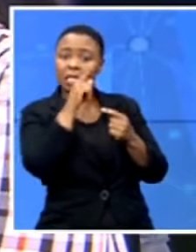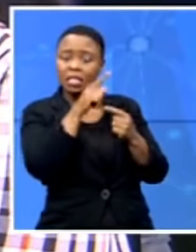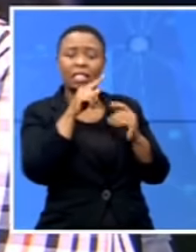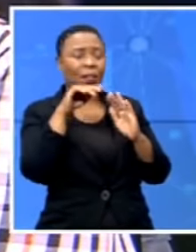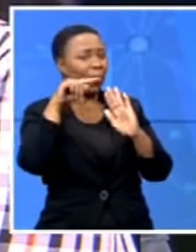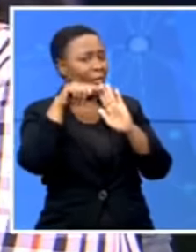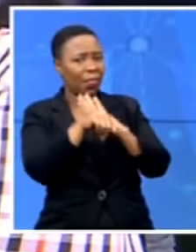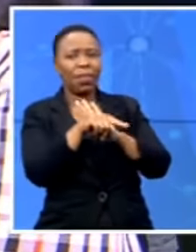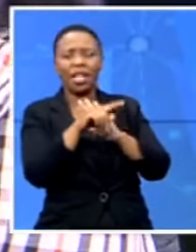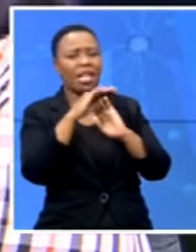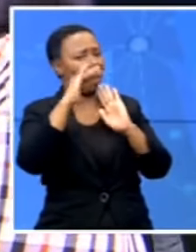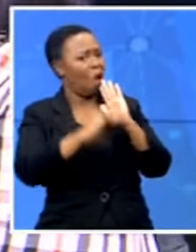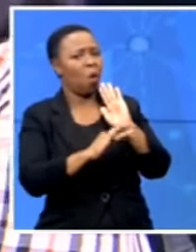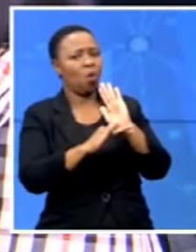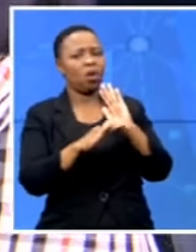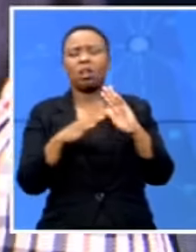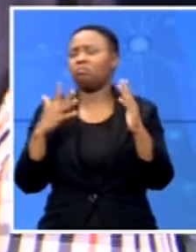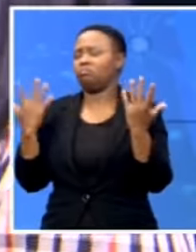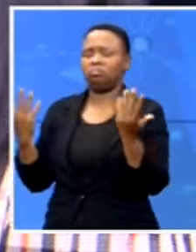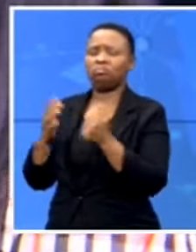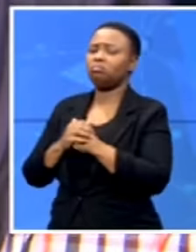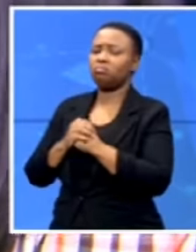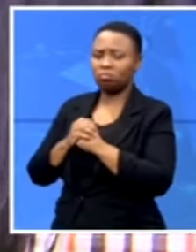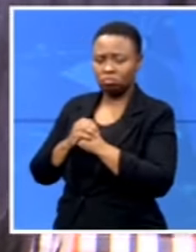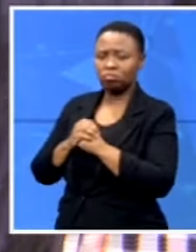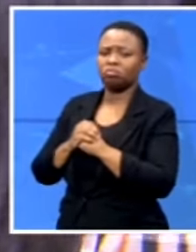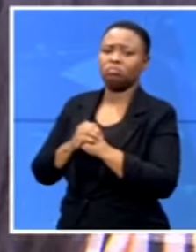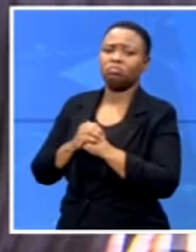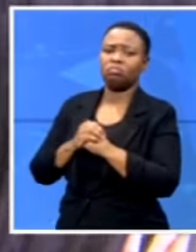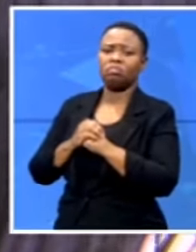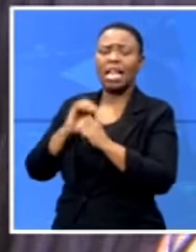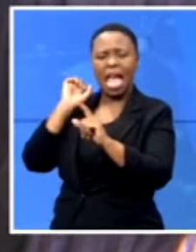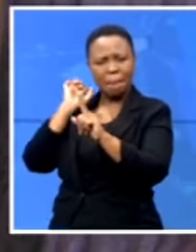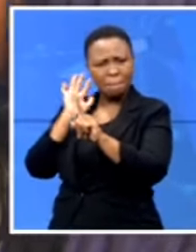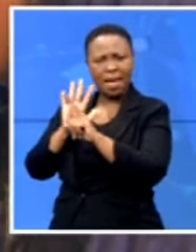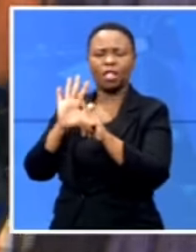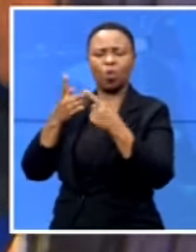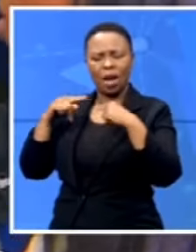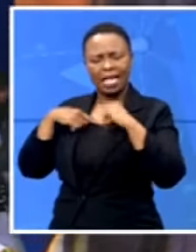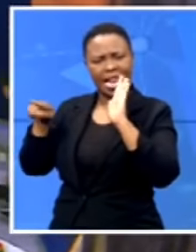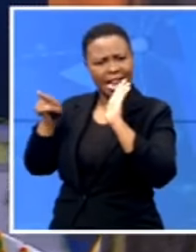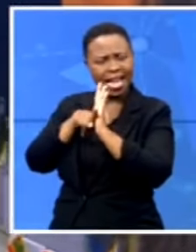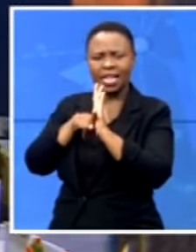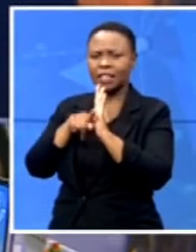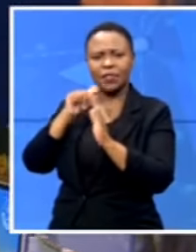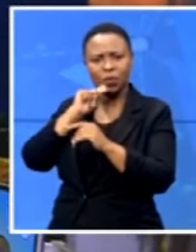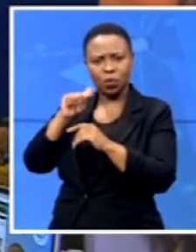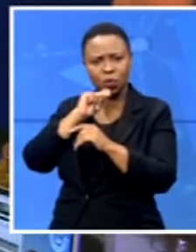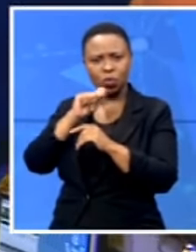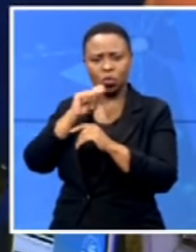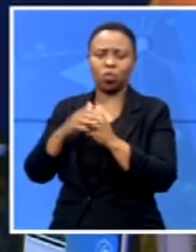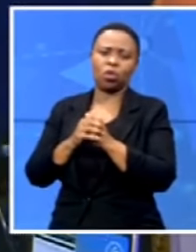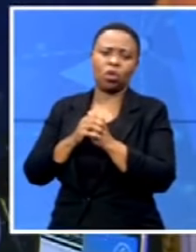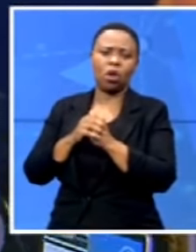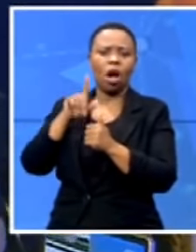definitely impact on us negatively. That is for sure, because we have got a number of people. And what we